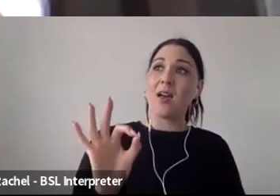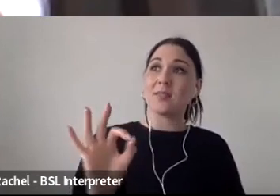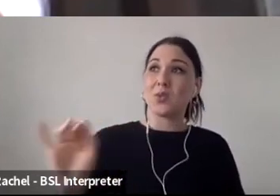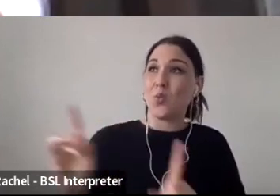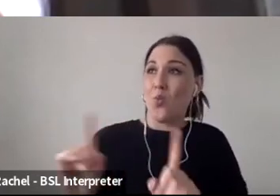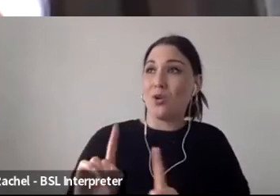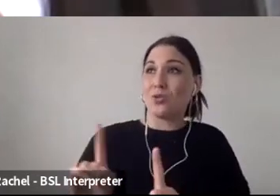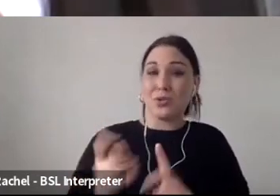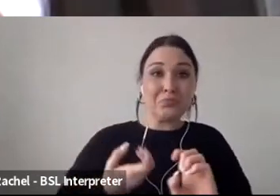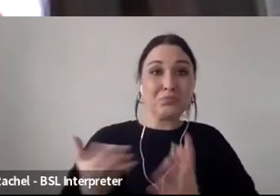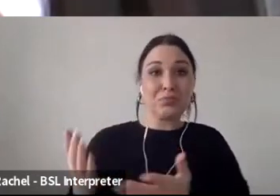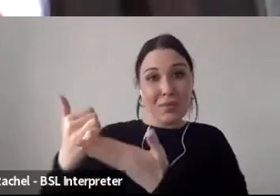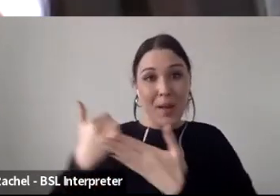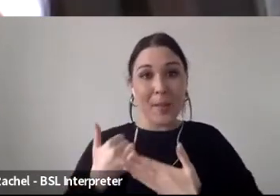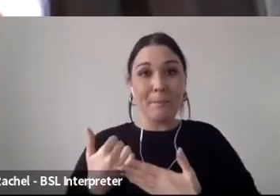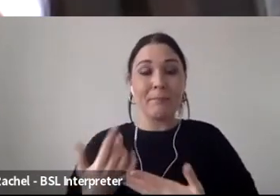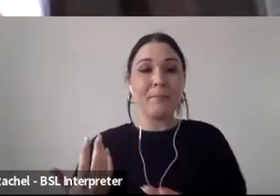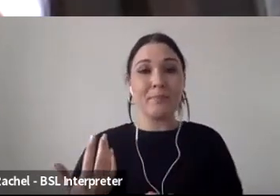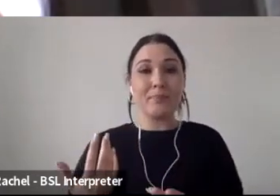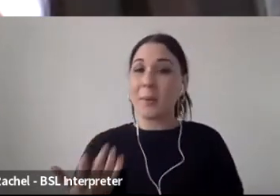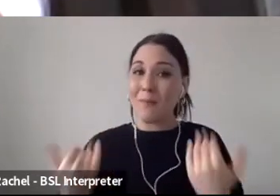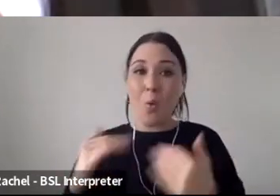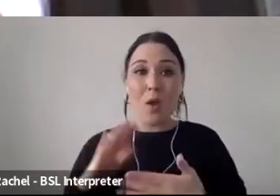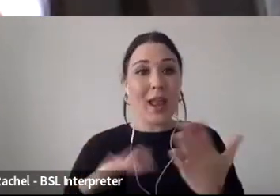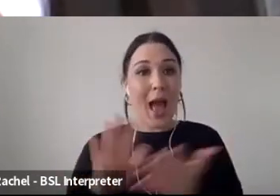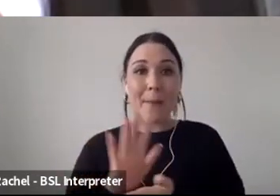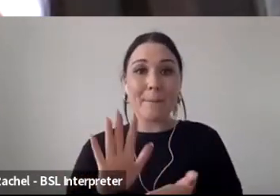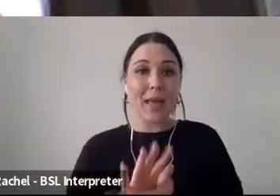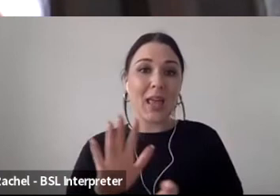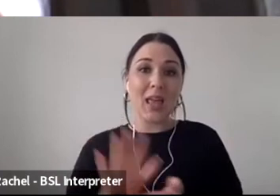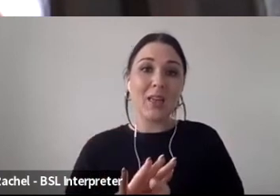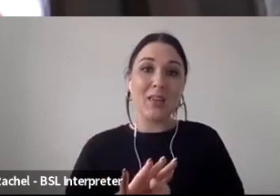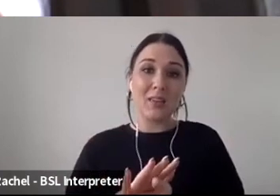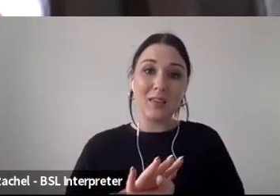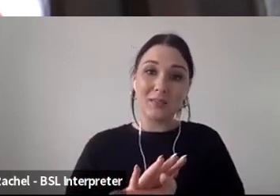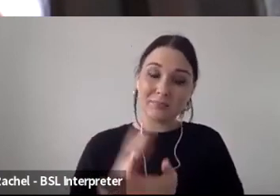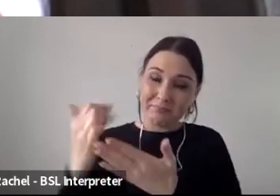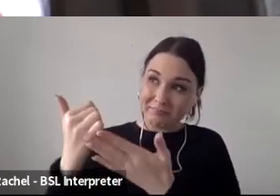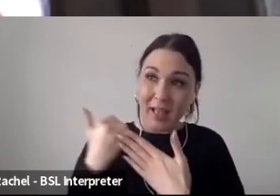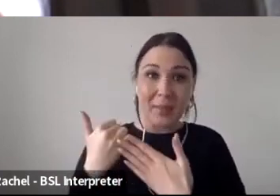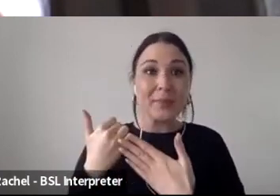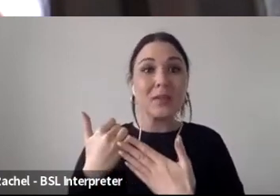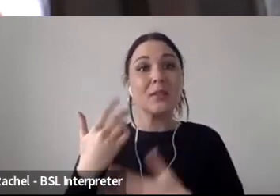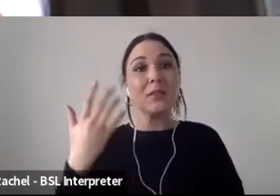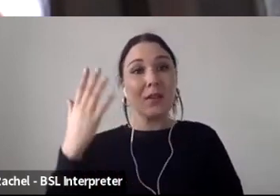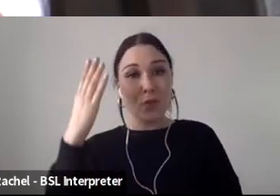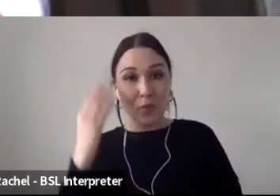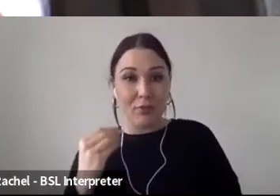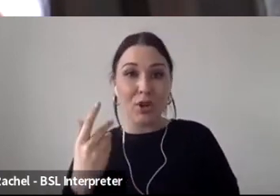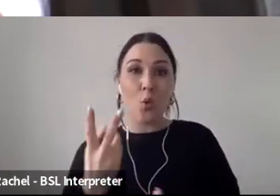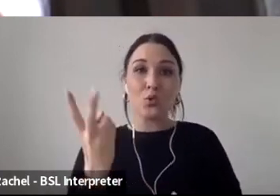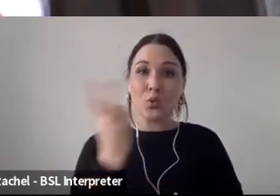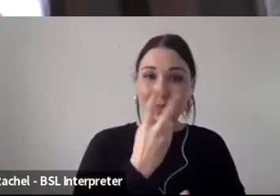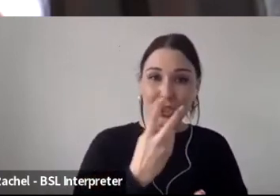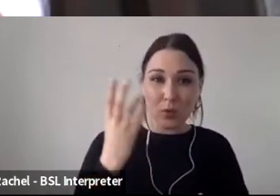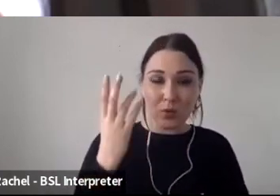functions they have, and they're more than happy to, you know, accommodate people with a hearing loss or a vision loss. And